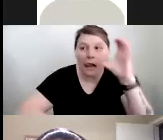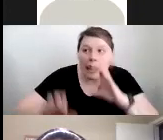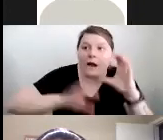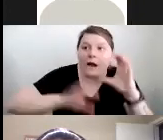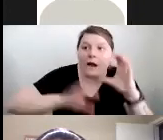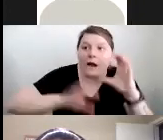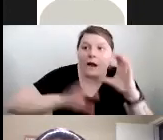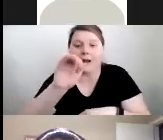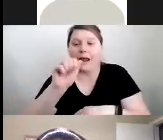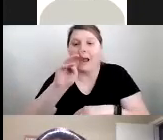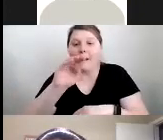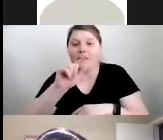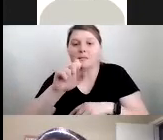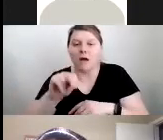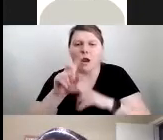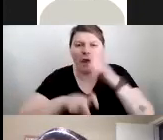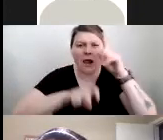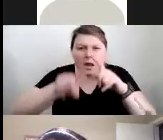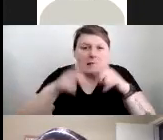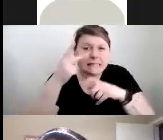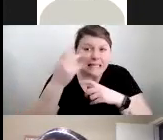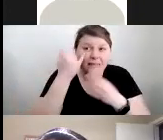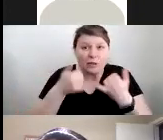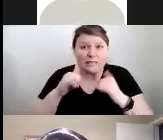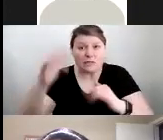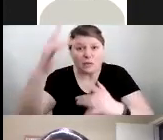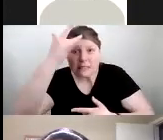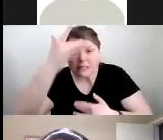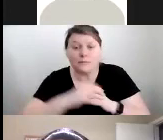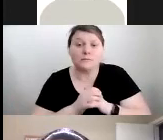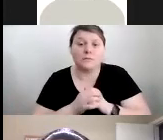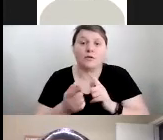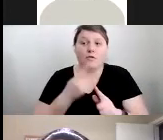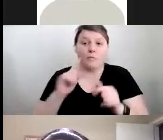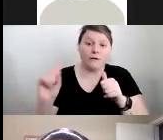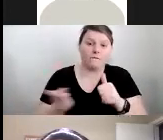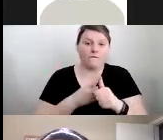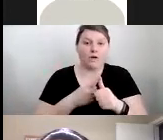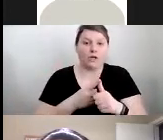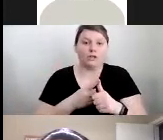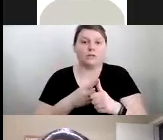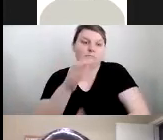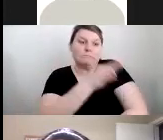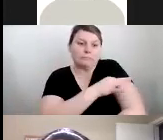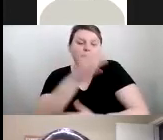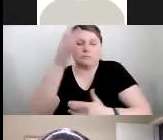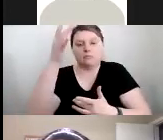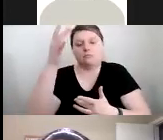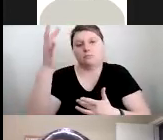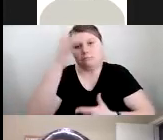Amazon and ask them a set of questions to see if they still were sick from their initial mosquito-borne virus.